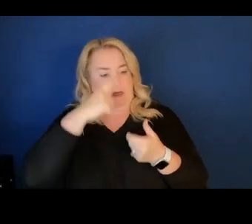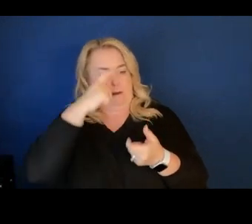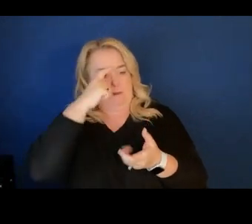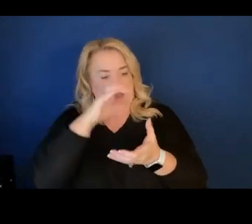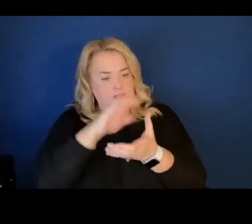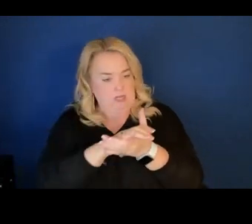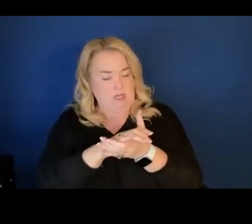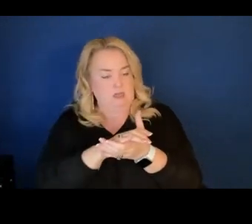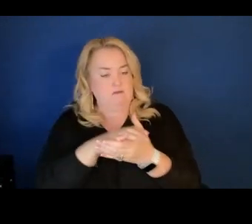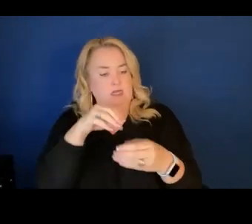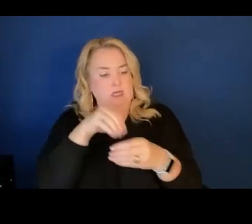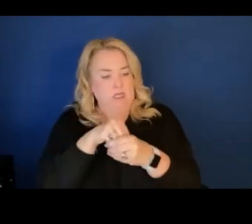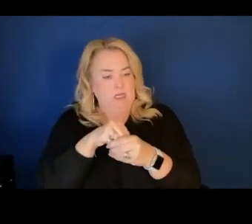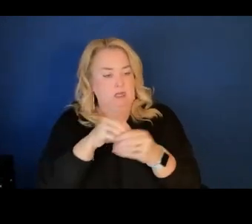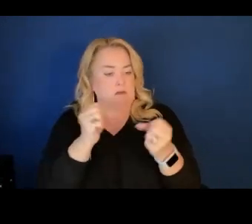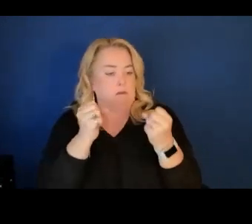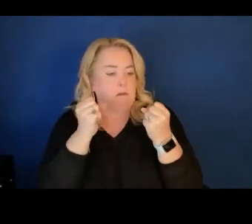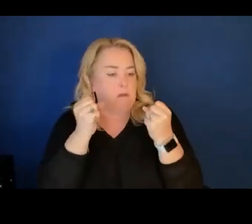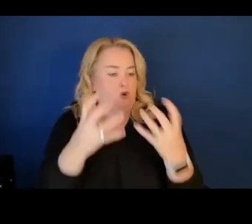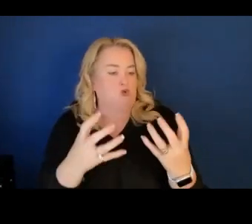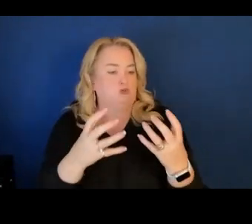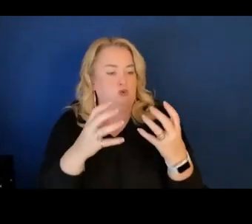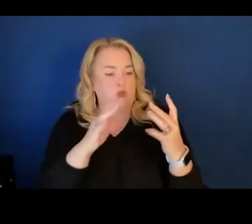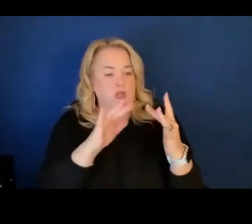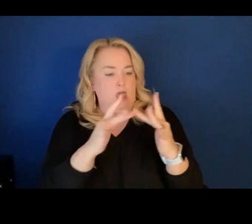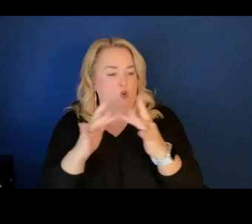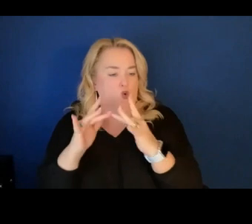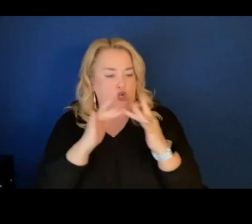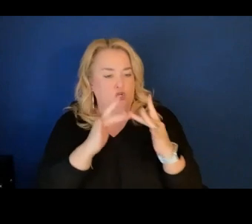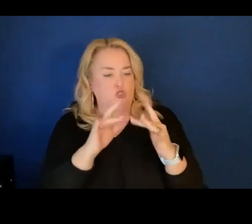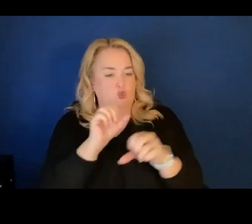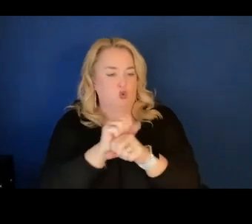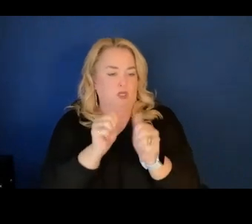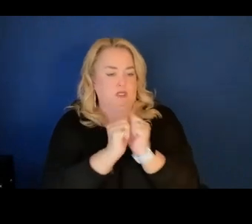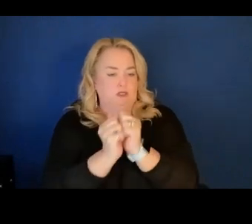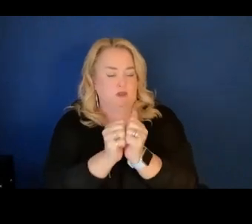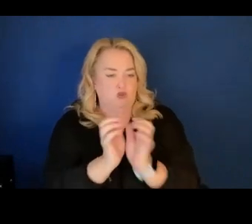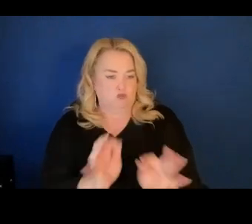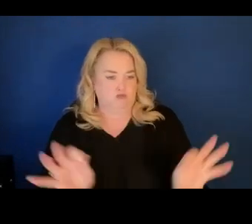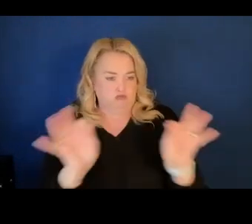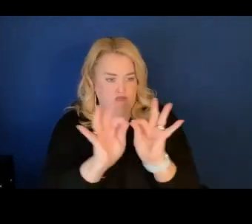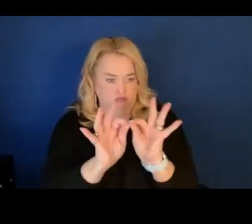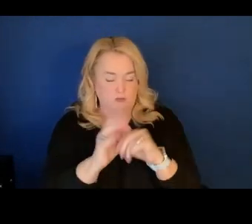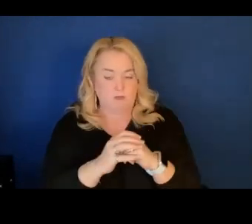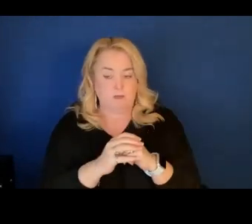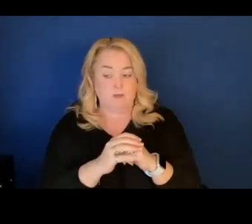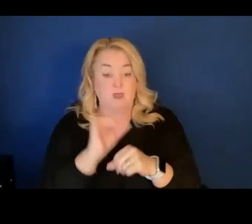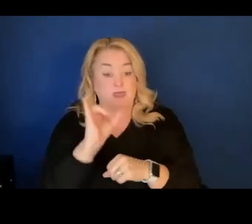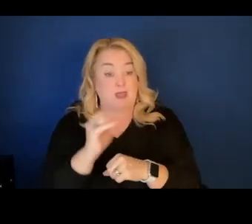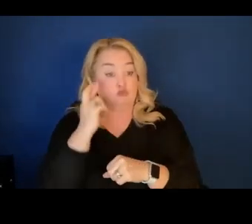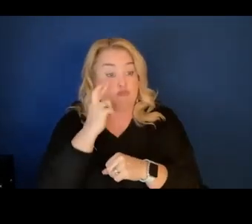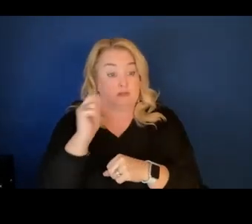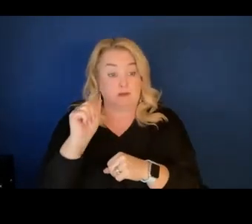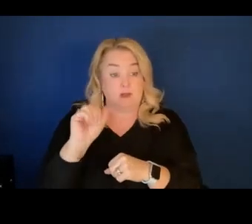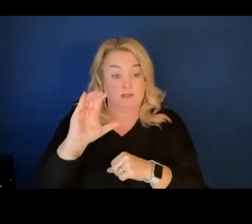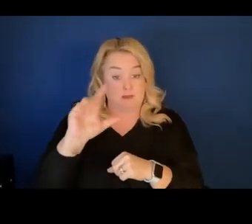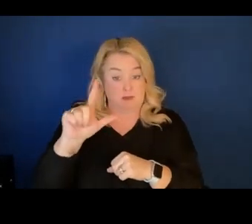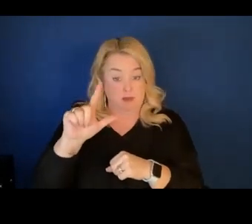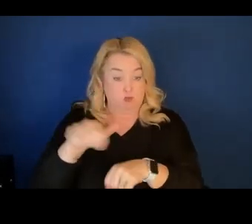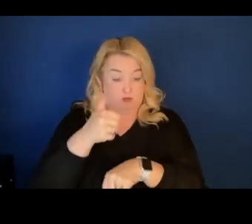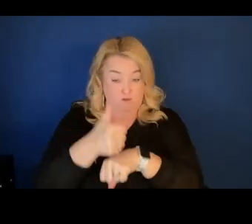force multiplier that our networks can be when they work together. And really, that's the reason ACL was formed